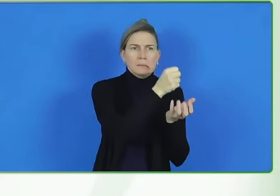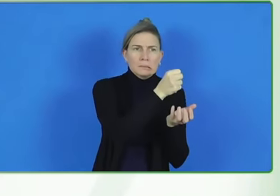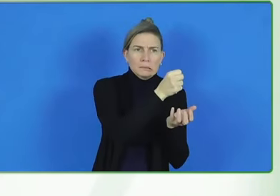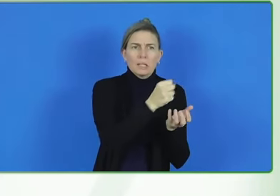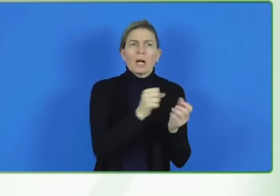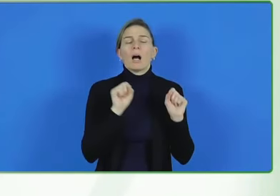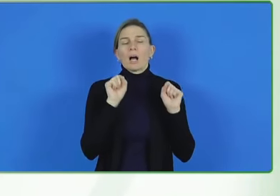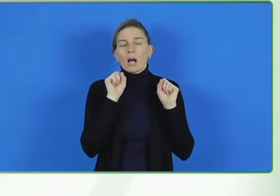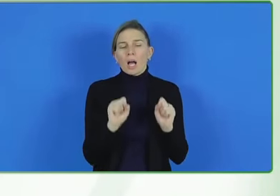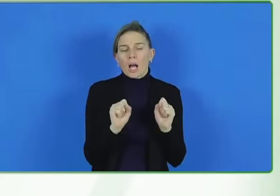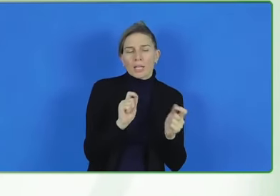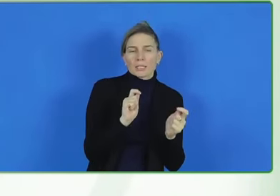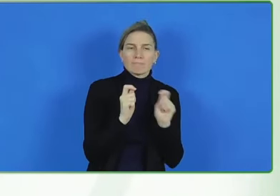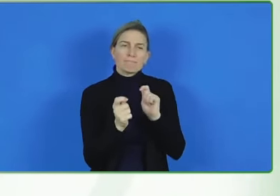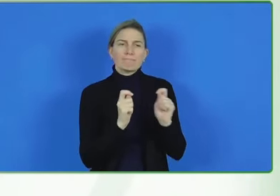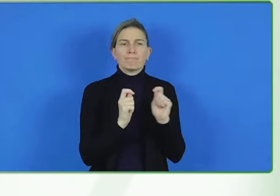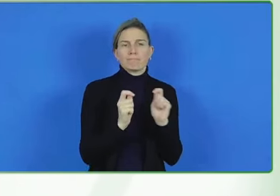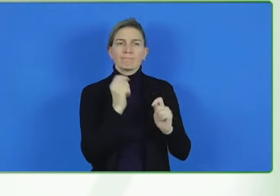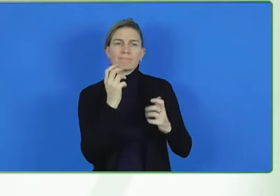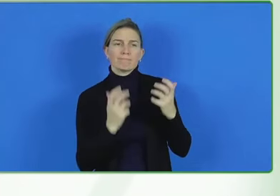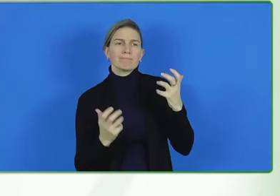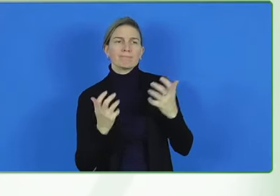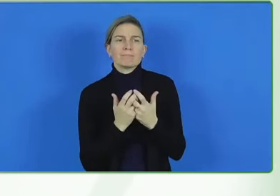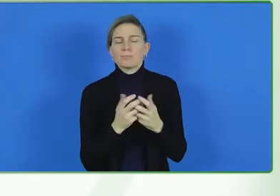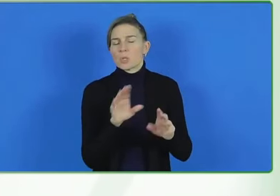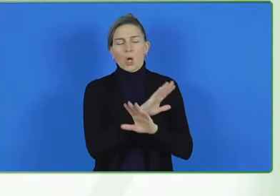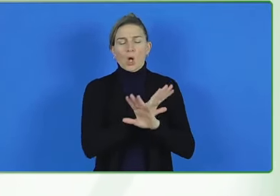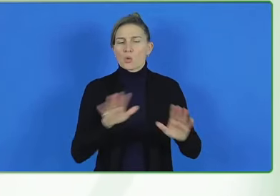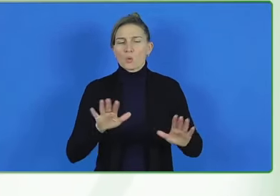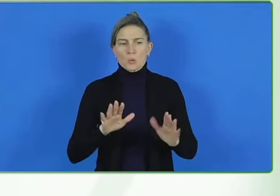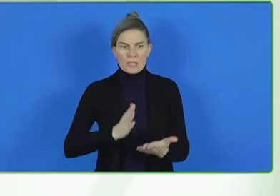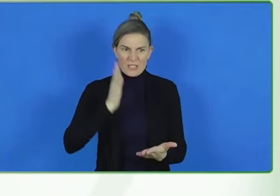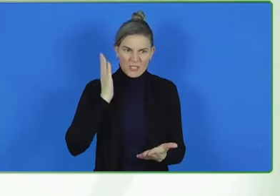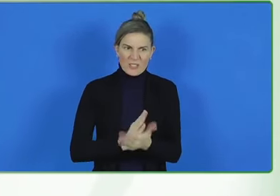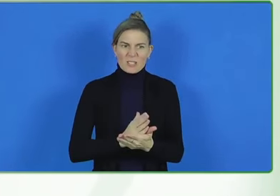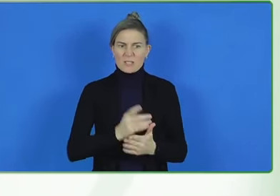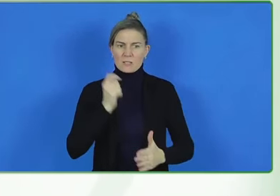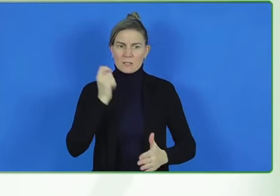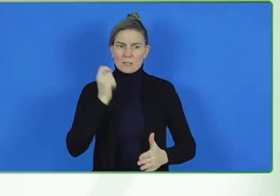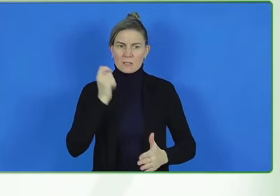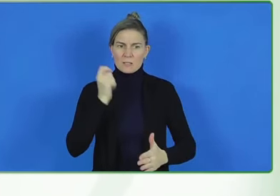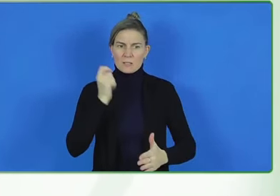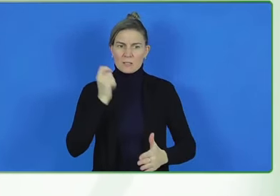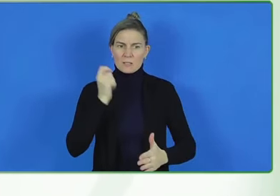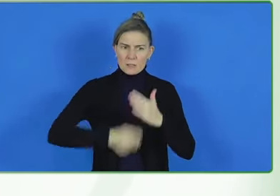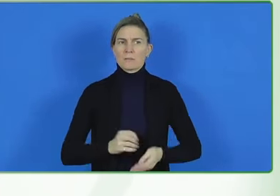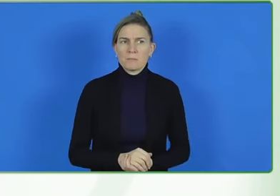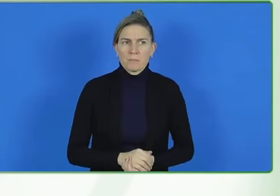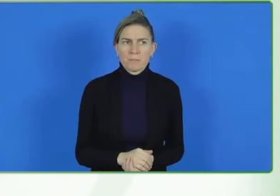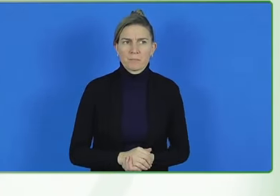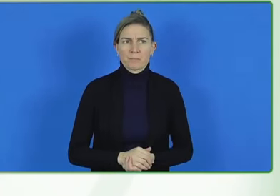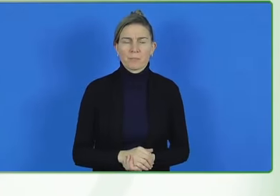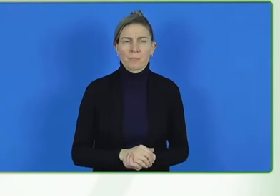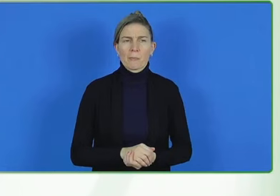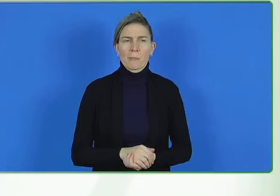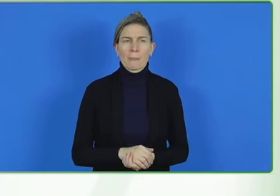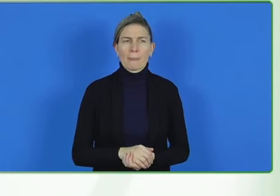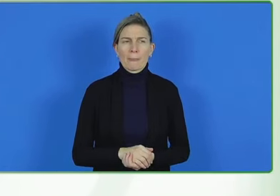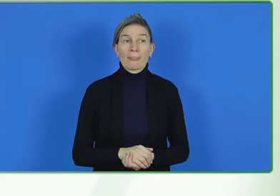The minimum requirements to ensure the accessibility of public entities